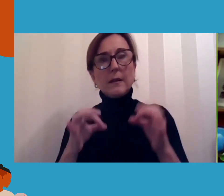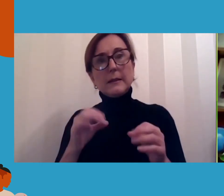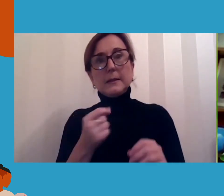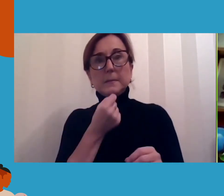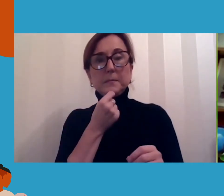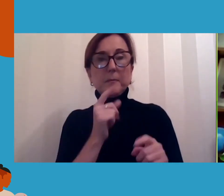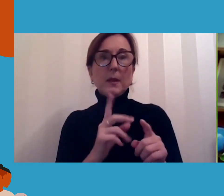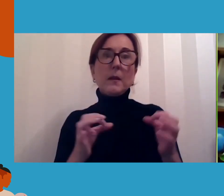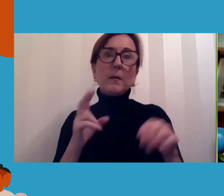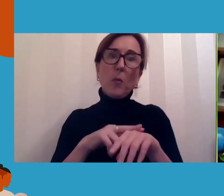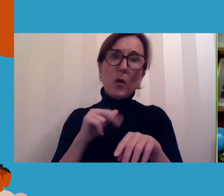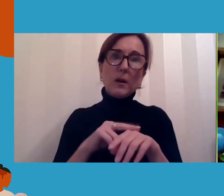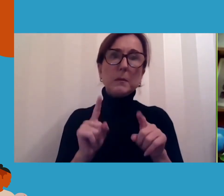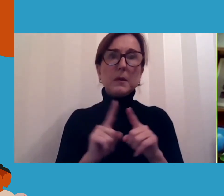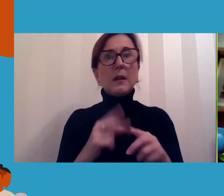sometimes gains